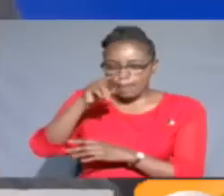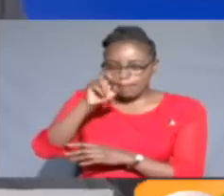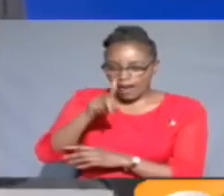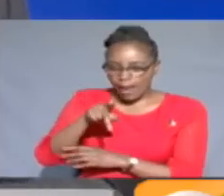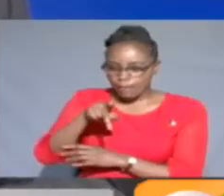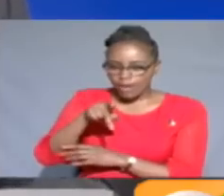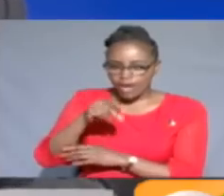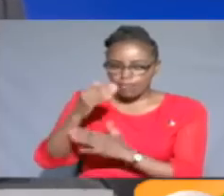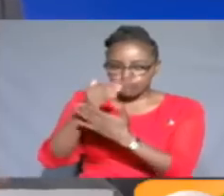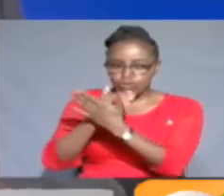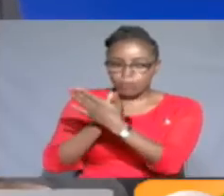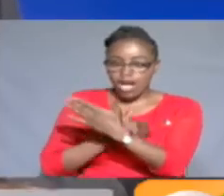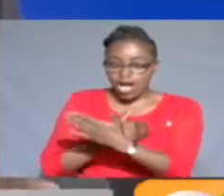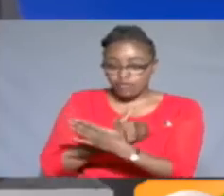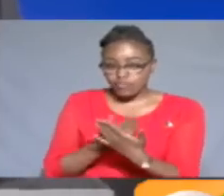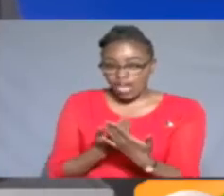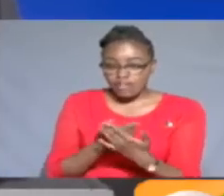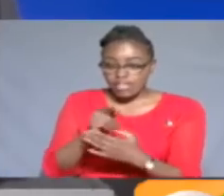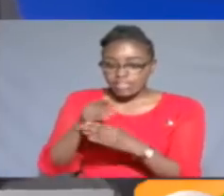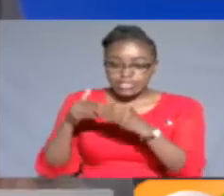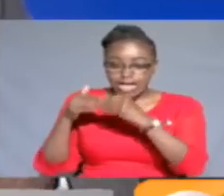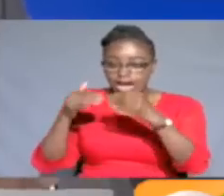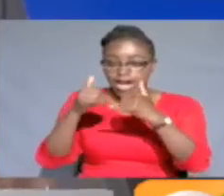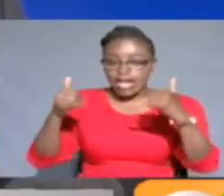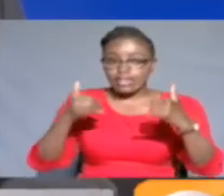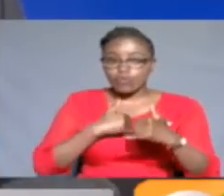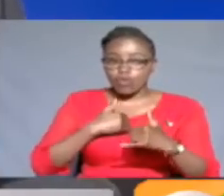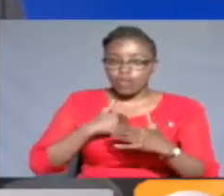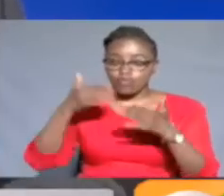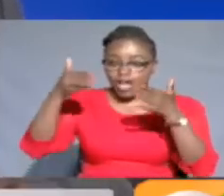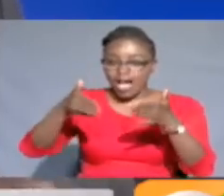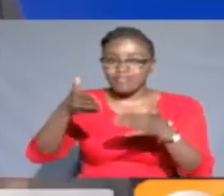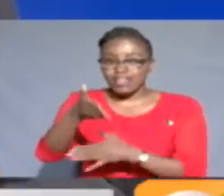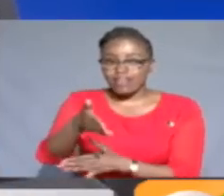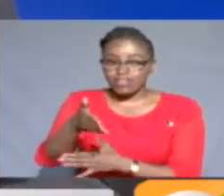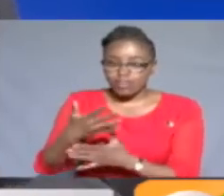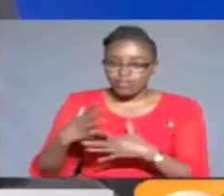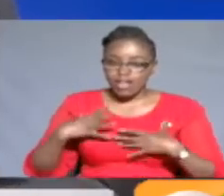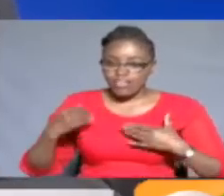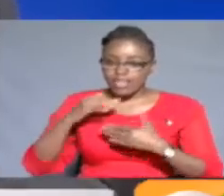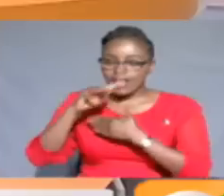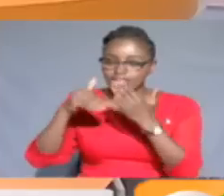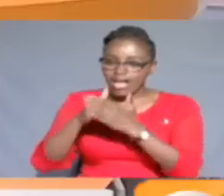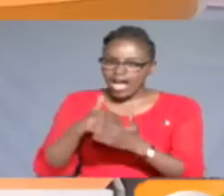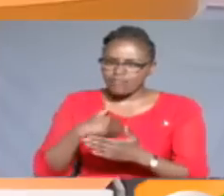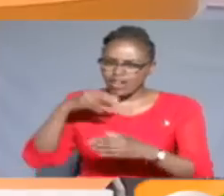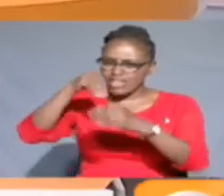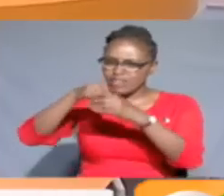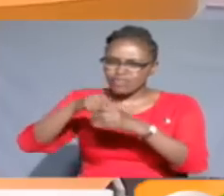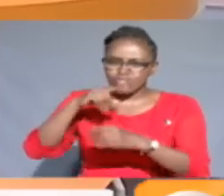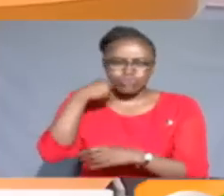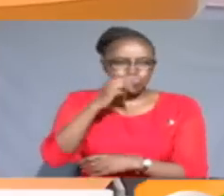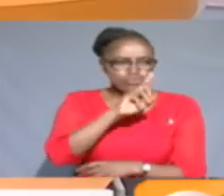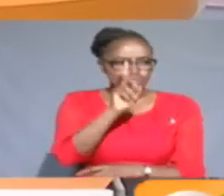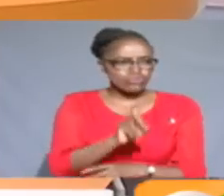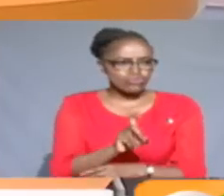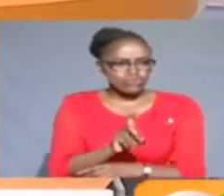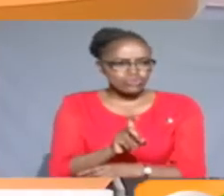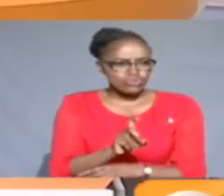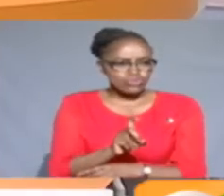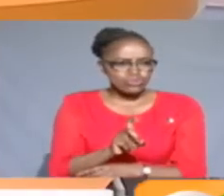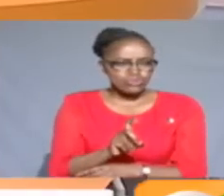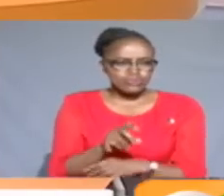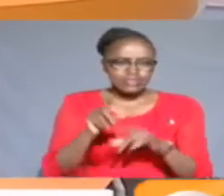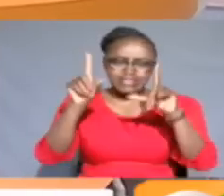then have those guidelines that are even available at the health center. Are we even investing in this? That's the issue. It is